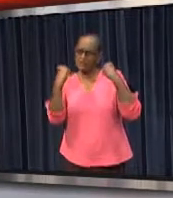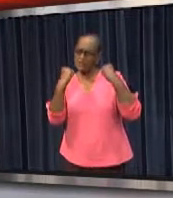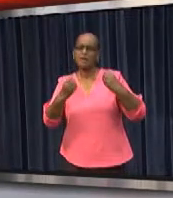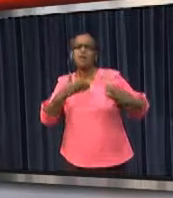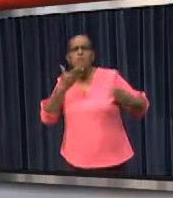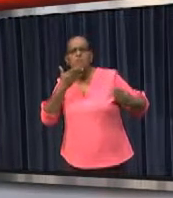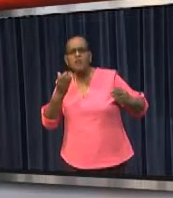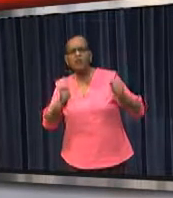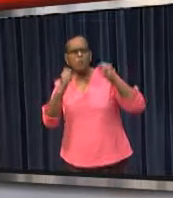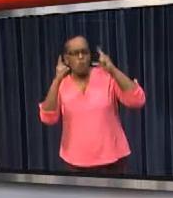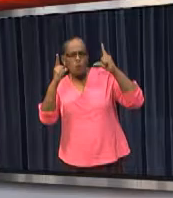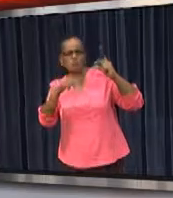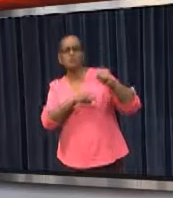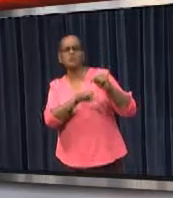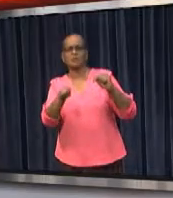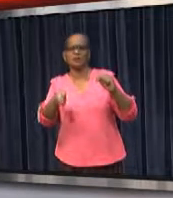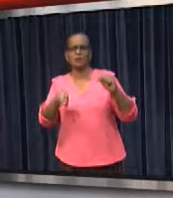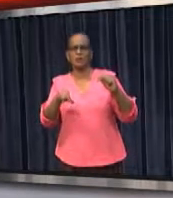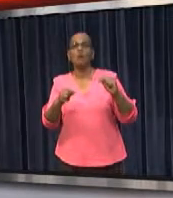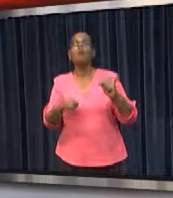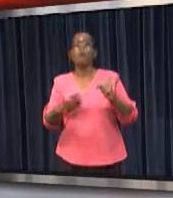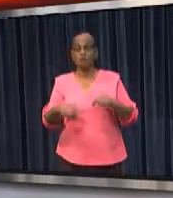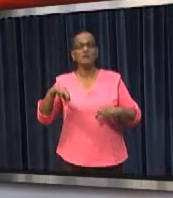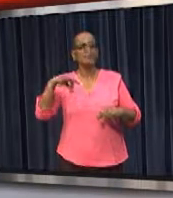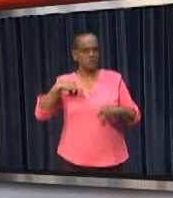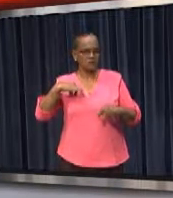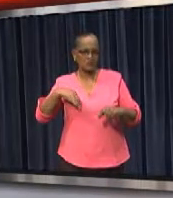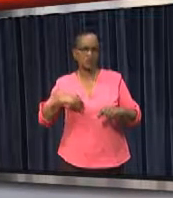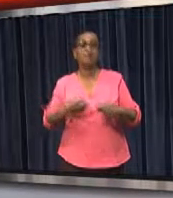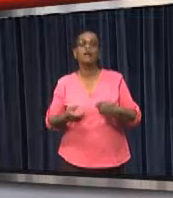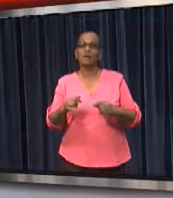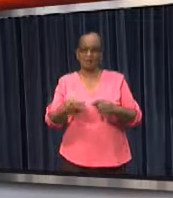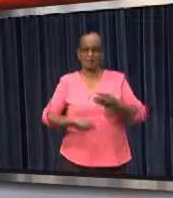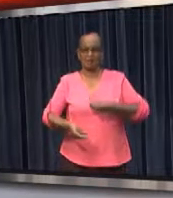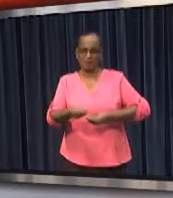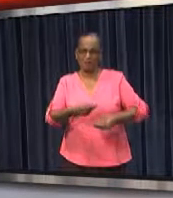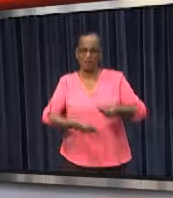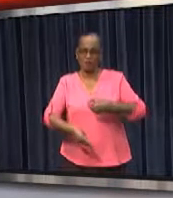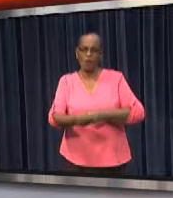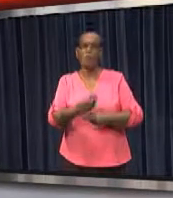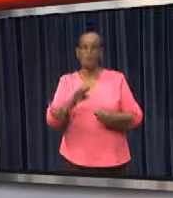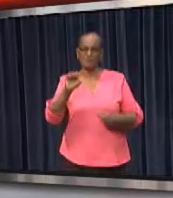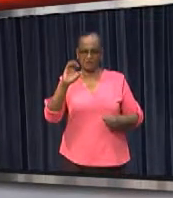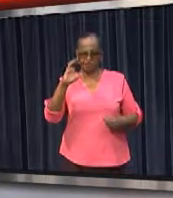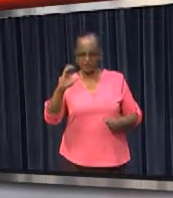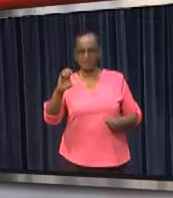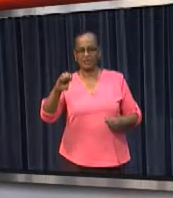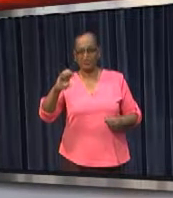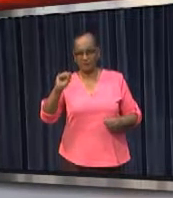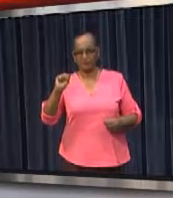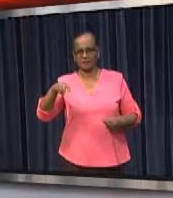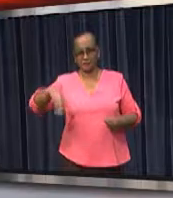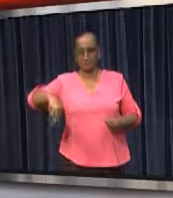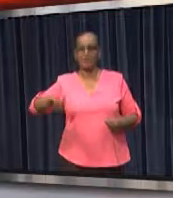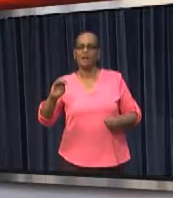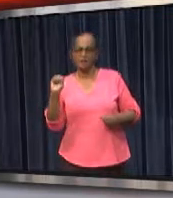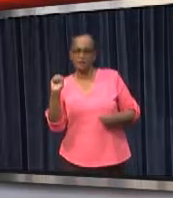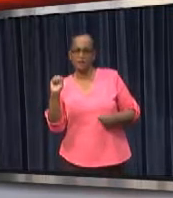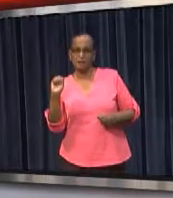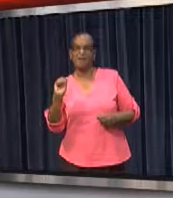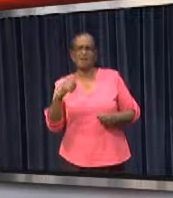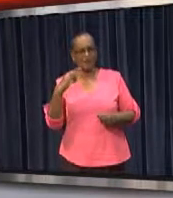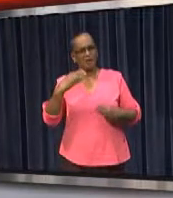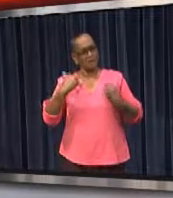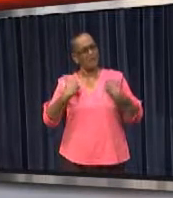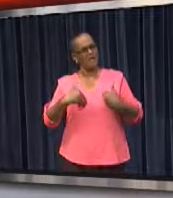among young people for the Caribbean Single Market and Economy, CSMA.